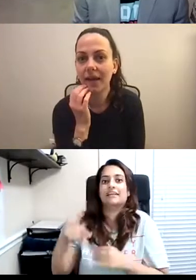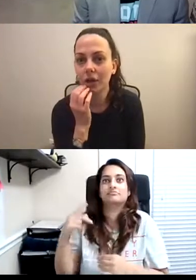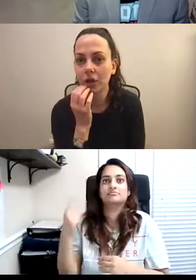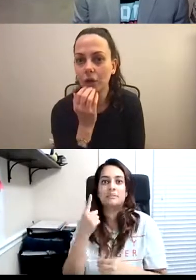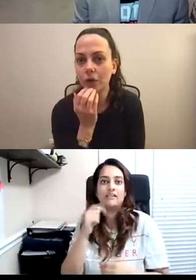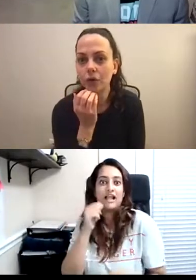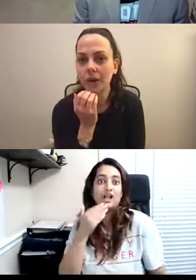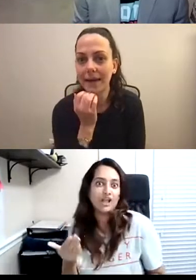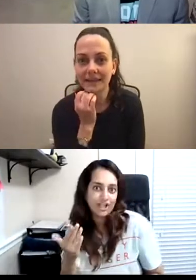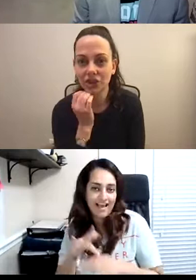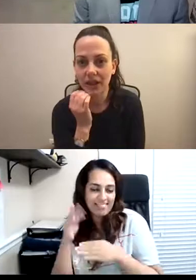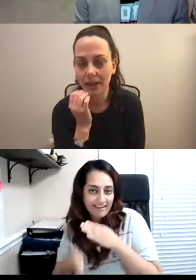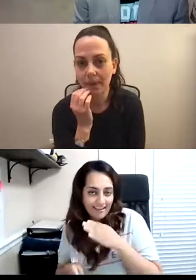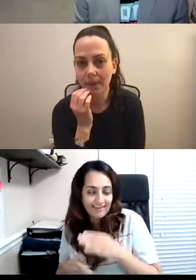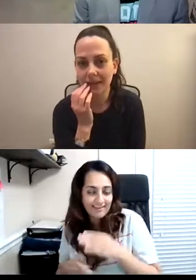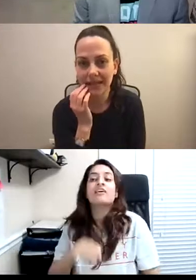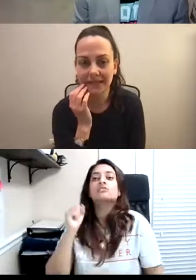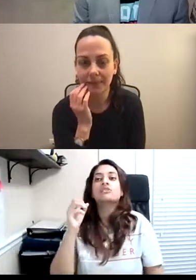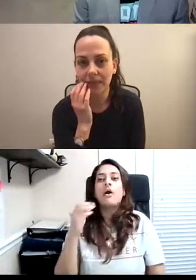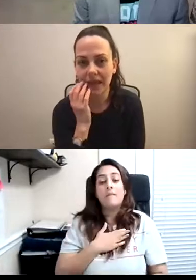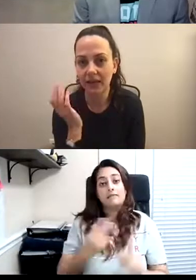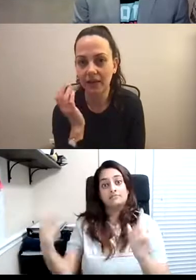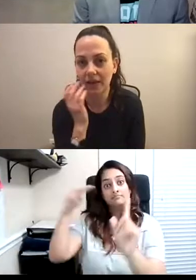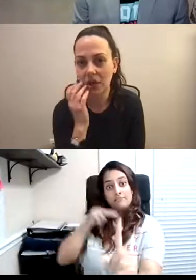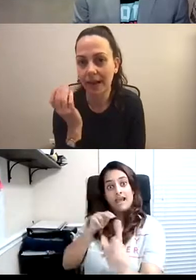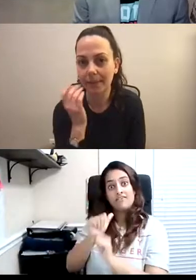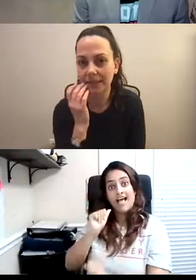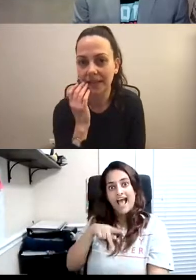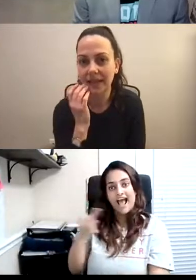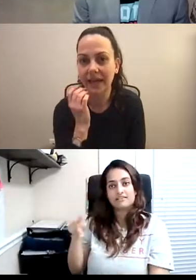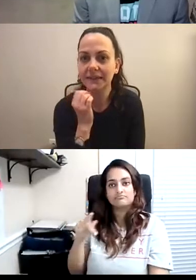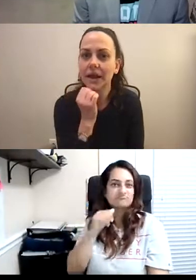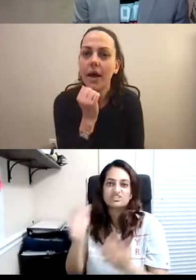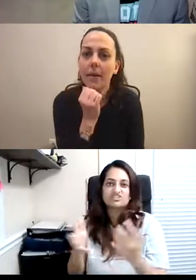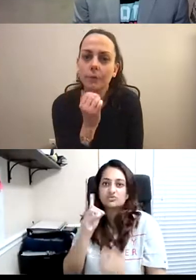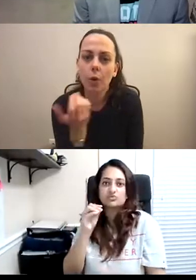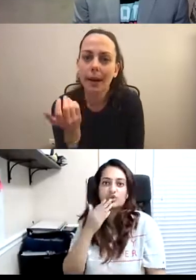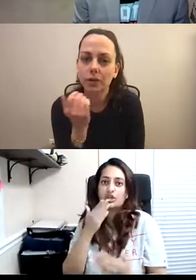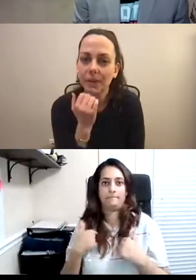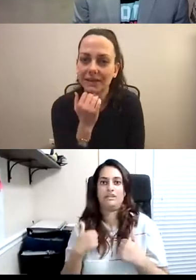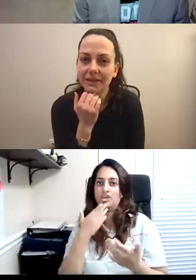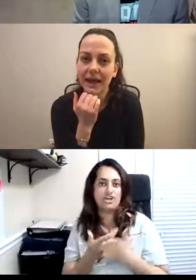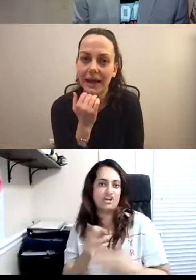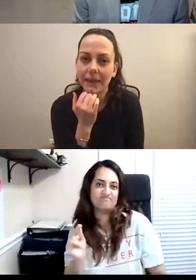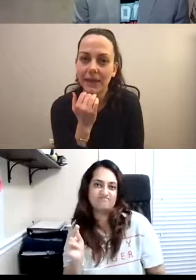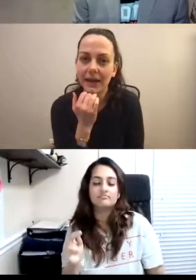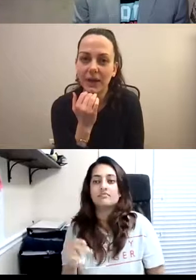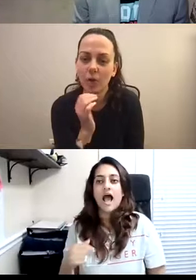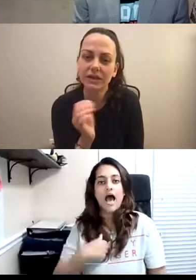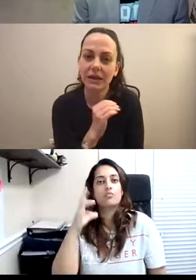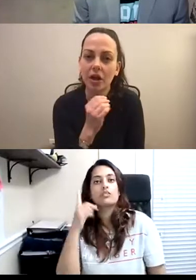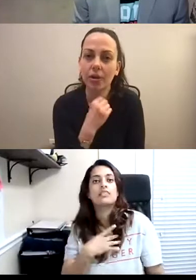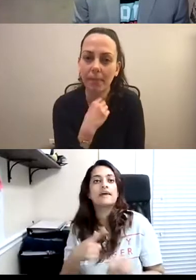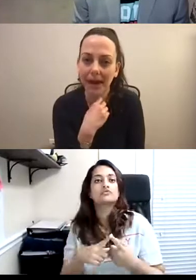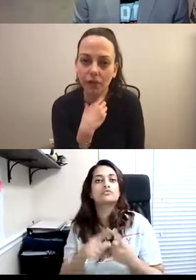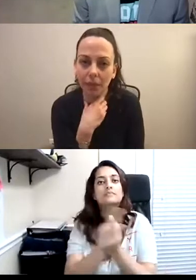and you can message them and say something and nothing good happens at the end. So my perspective at the app, that it